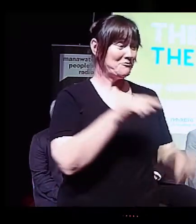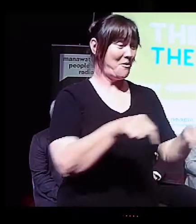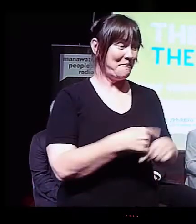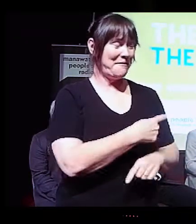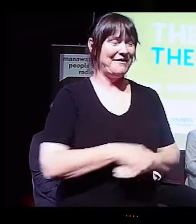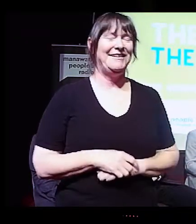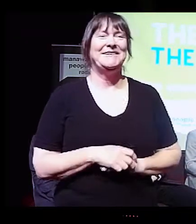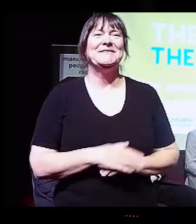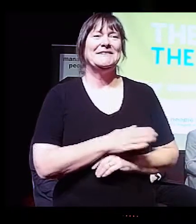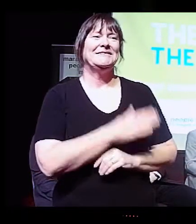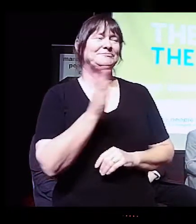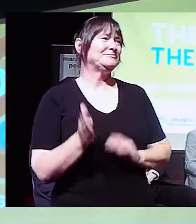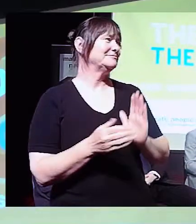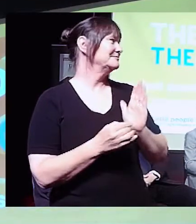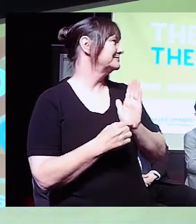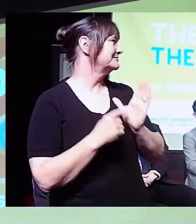Tangu Tikeri.